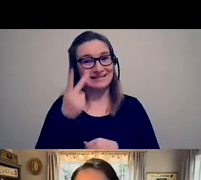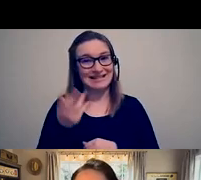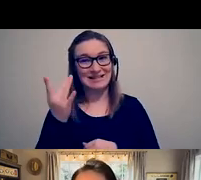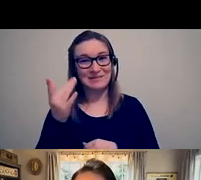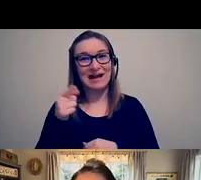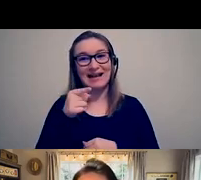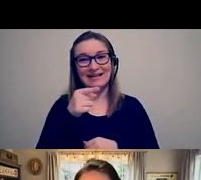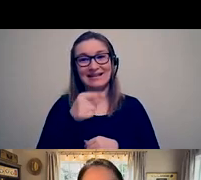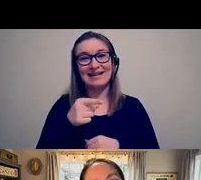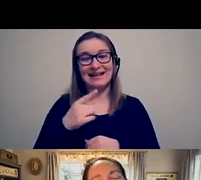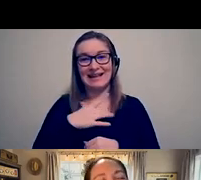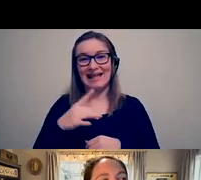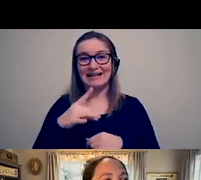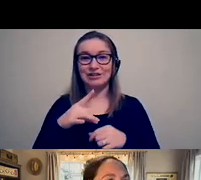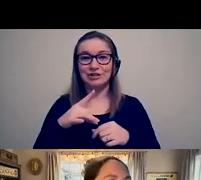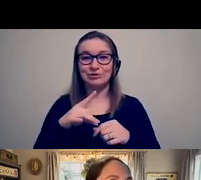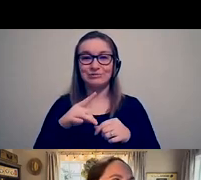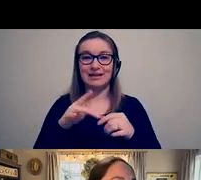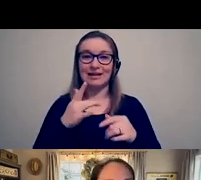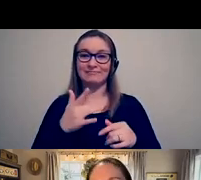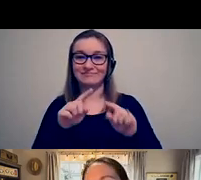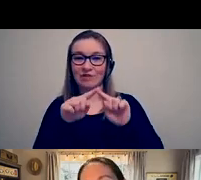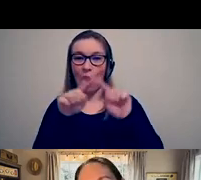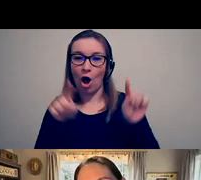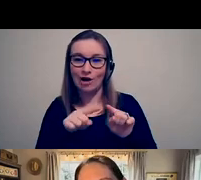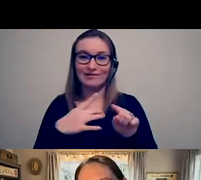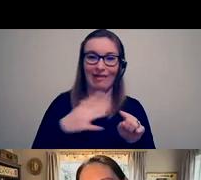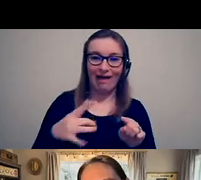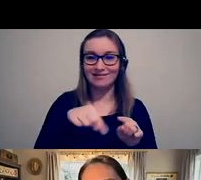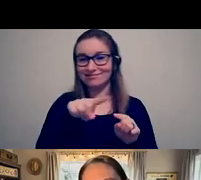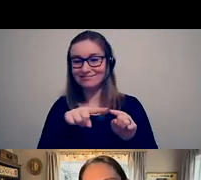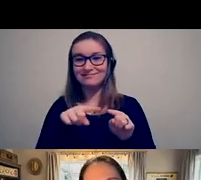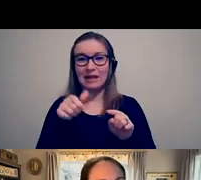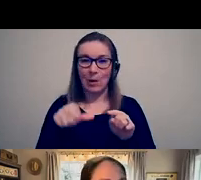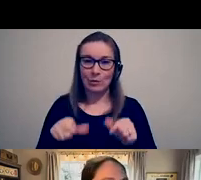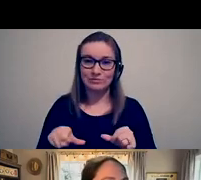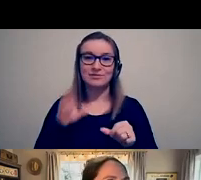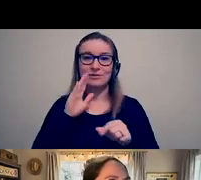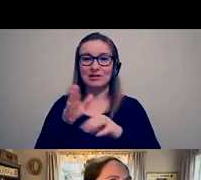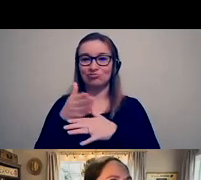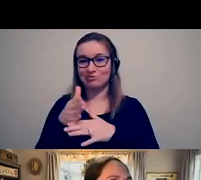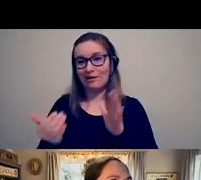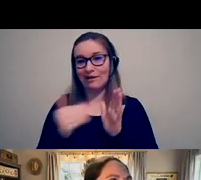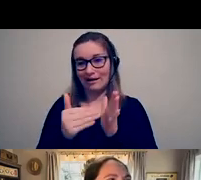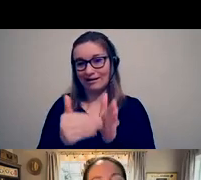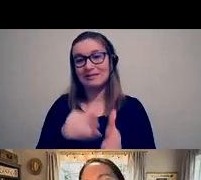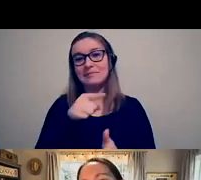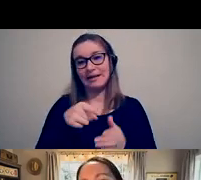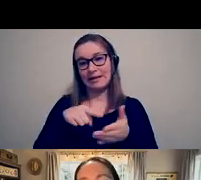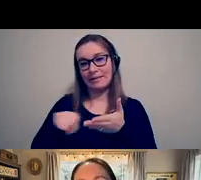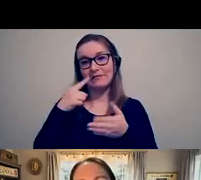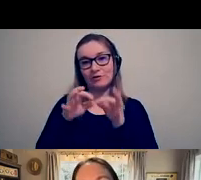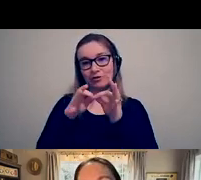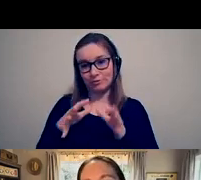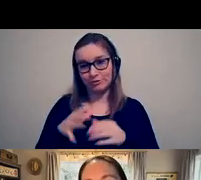retweets them and he like hearts them and stuff. So it's been very generous of him to cover the cost of interpretation. So